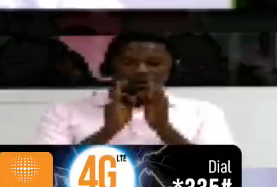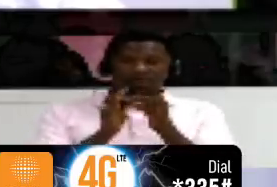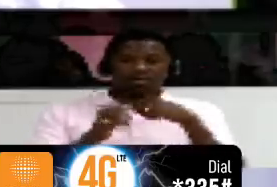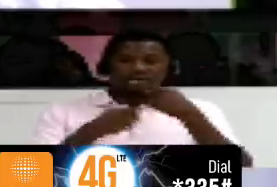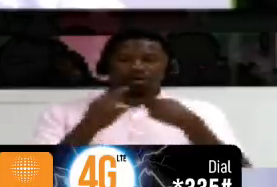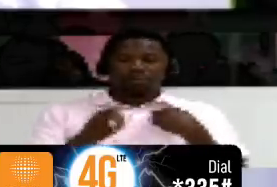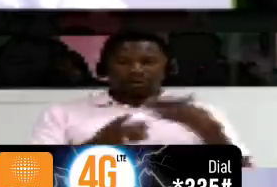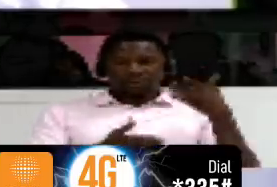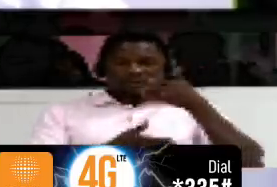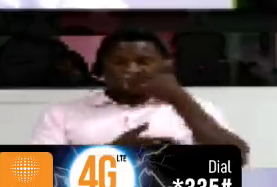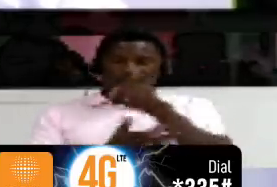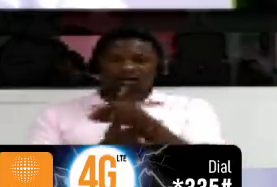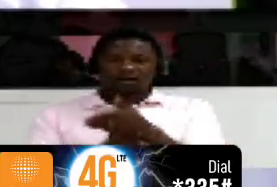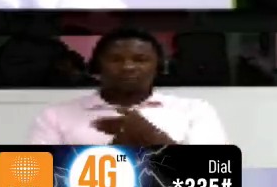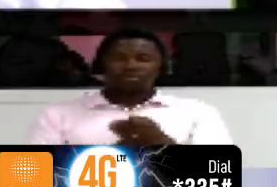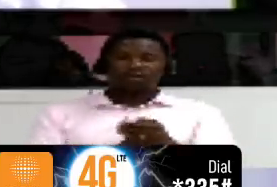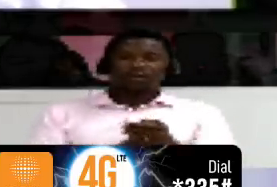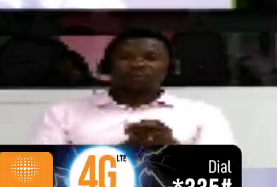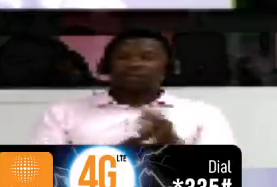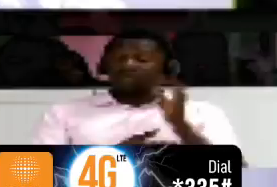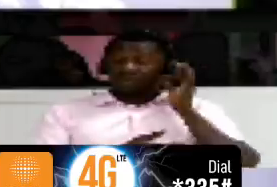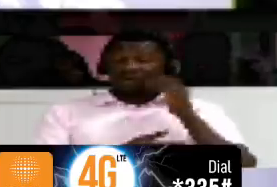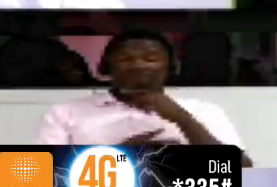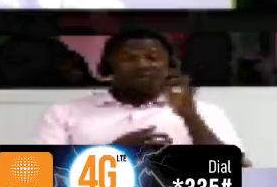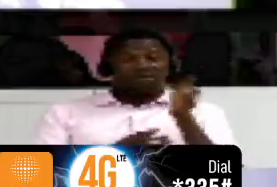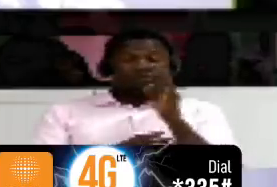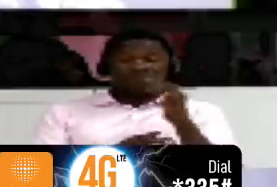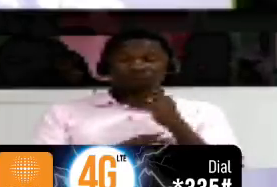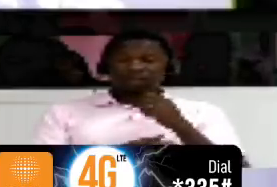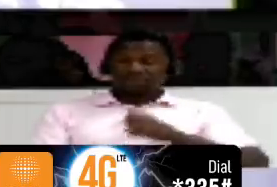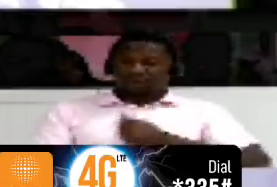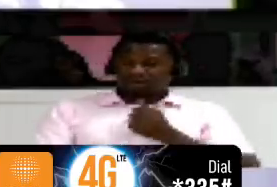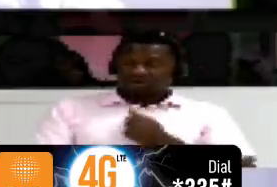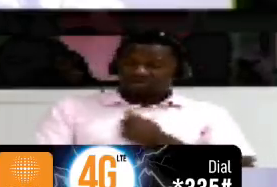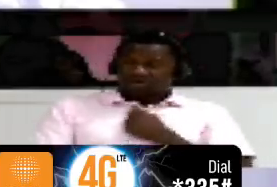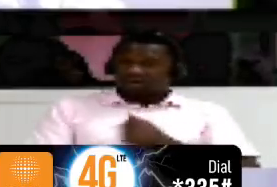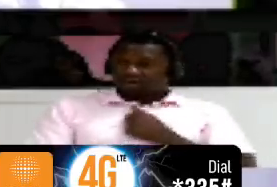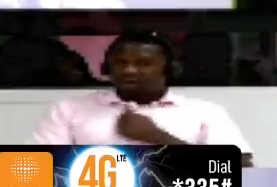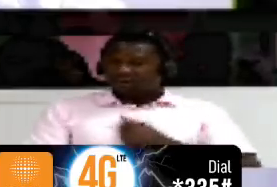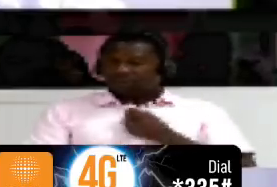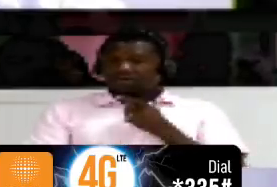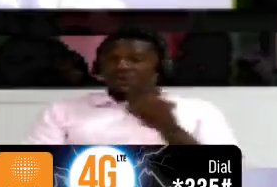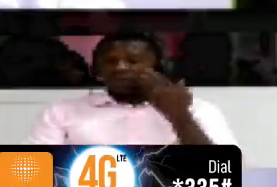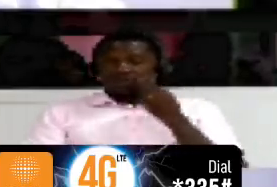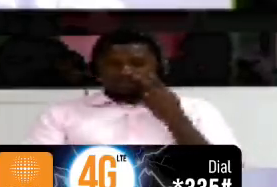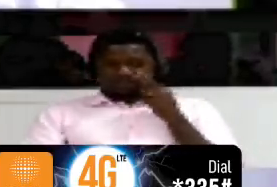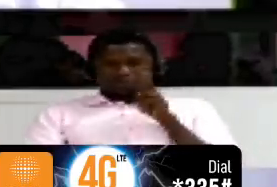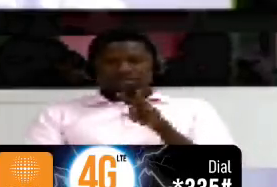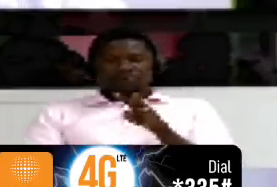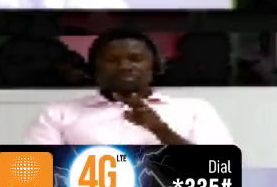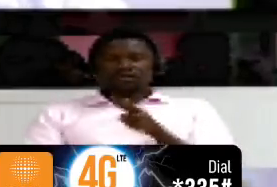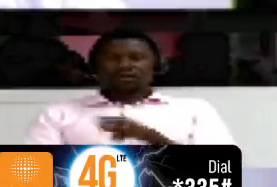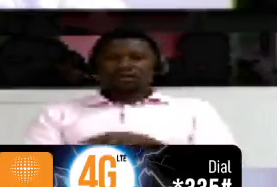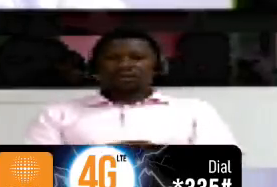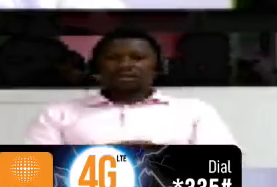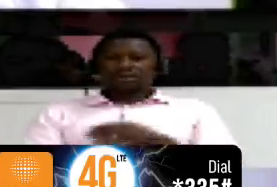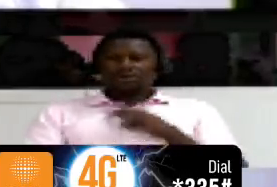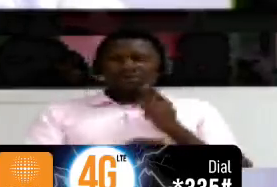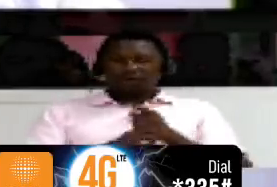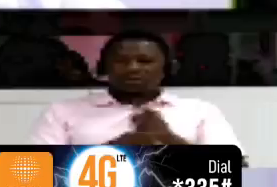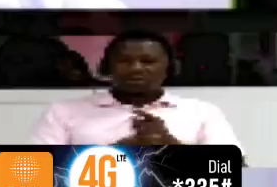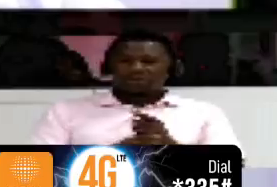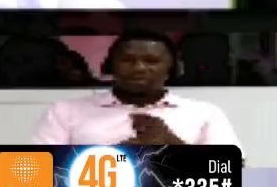my coming. She was very much sympathetic when she saw me. And then quickly